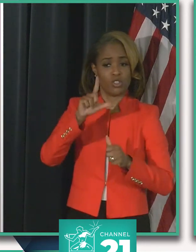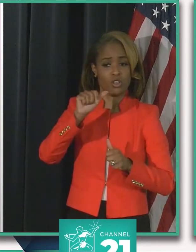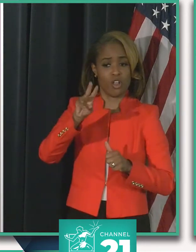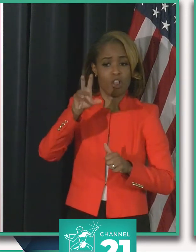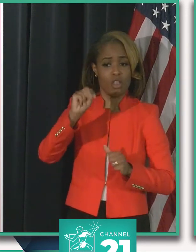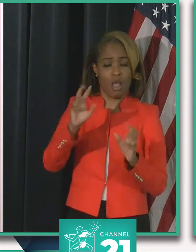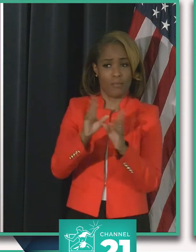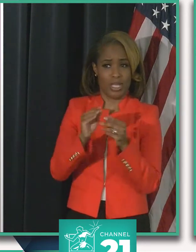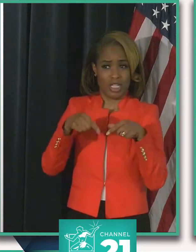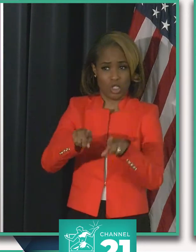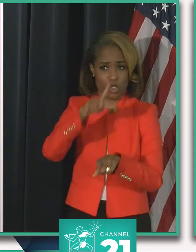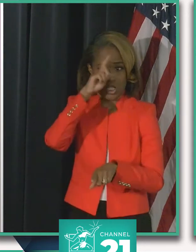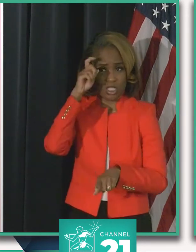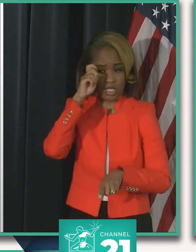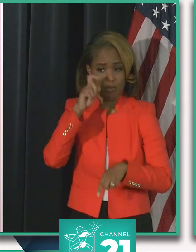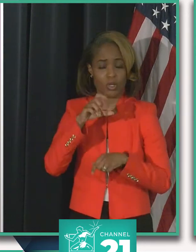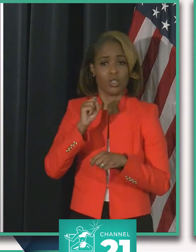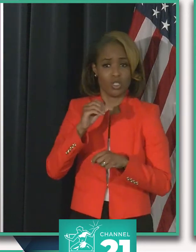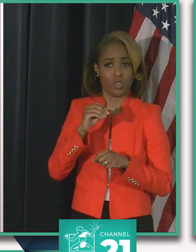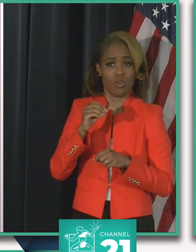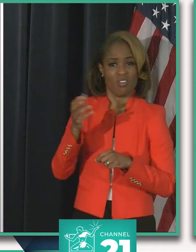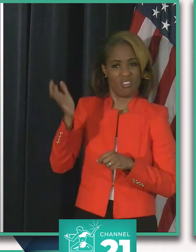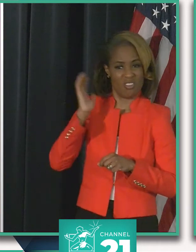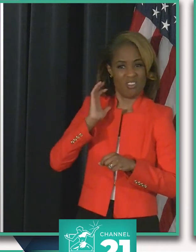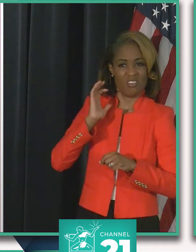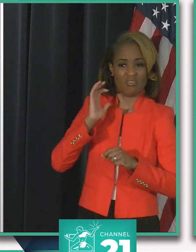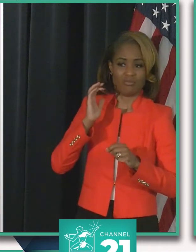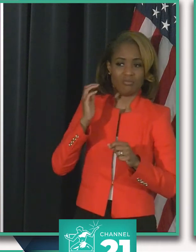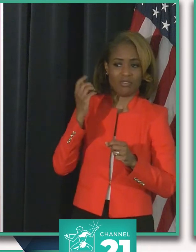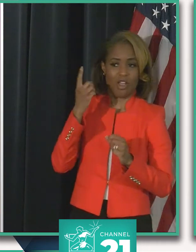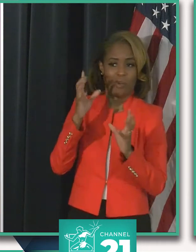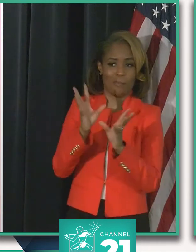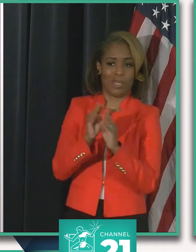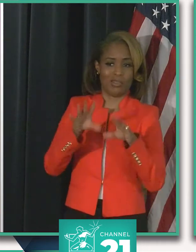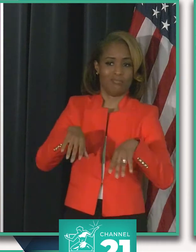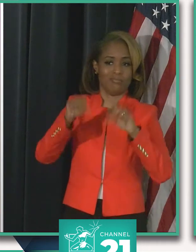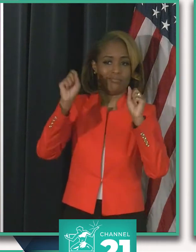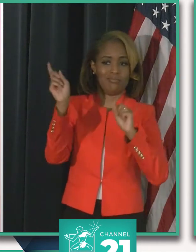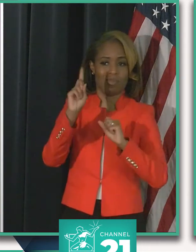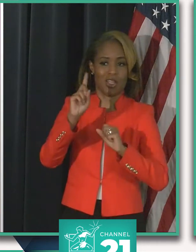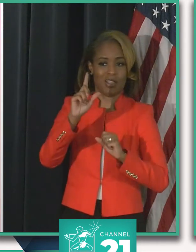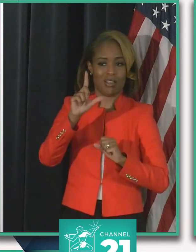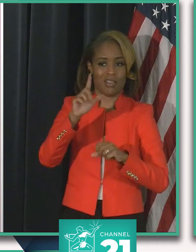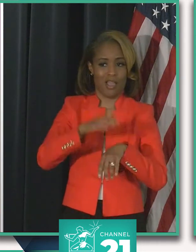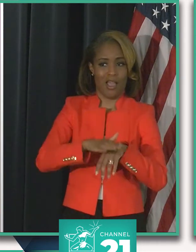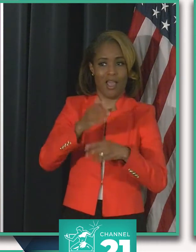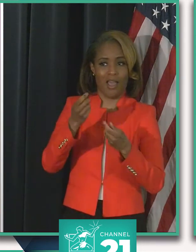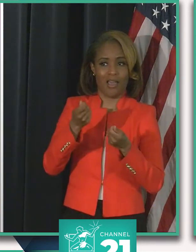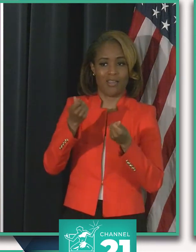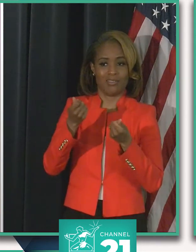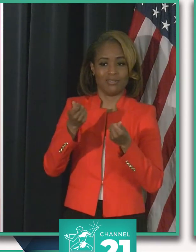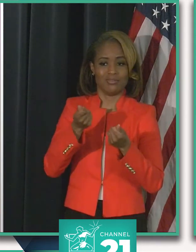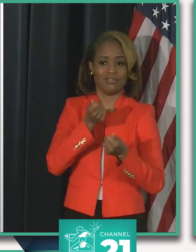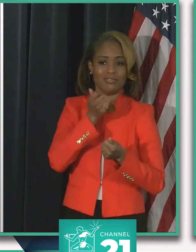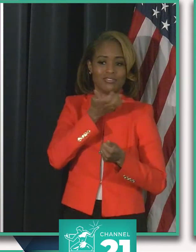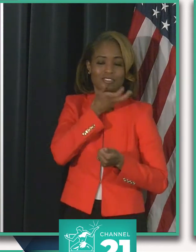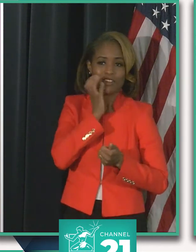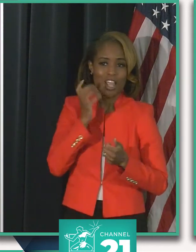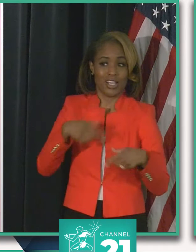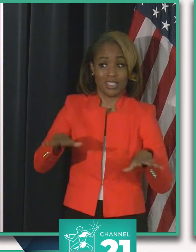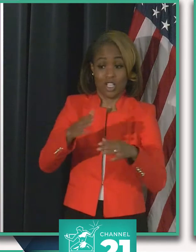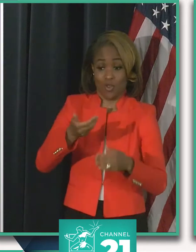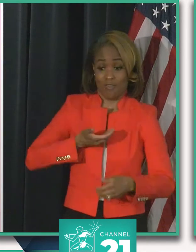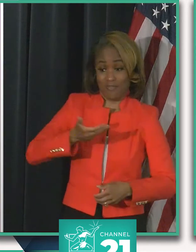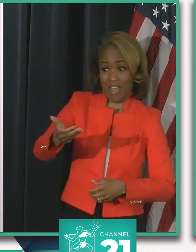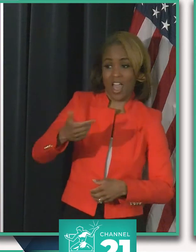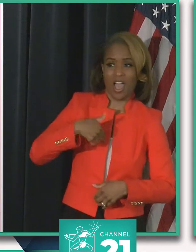the summer. All of last year, we met on the lawn. So I will be contacting Mona You invite me and I'll